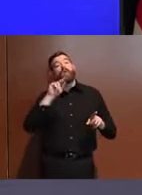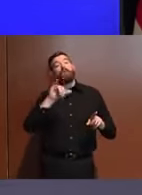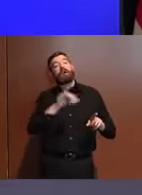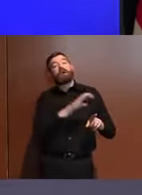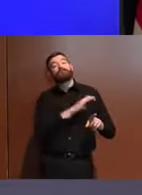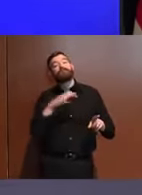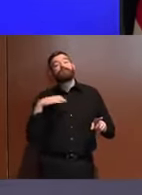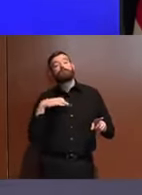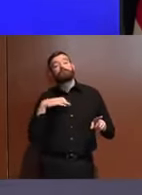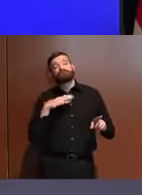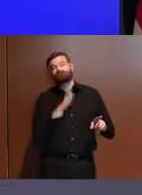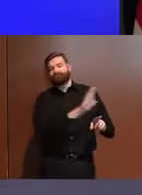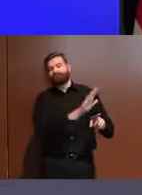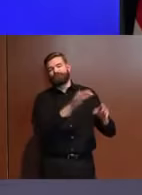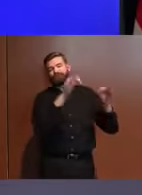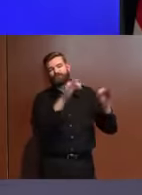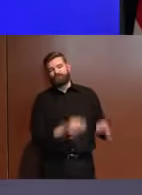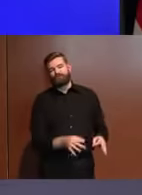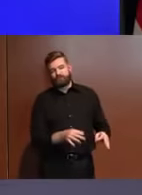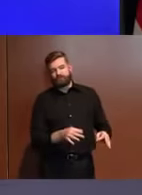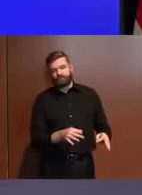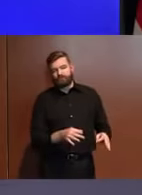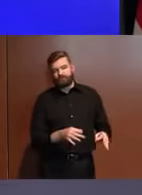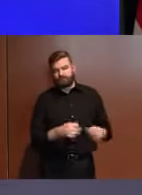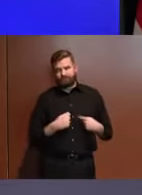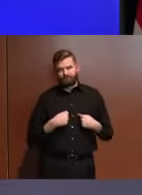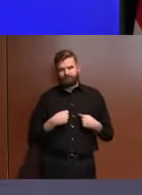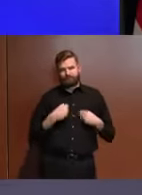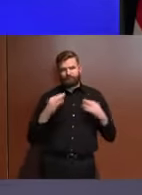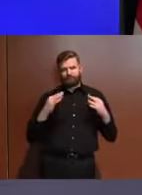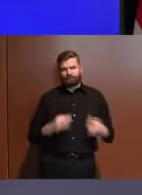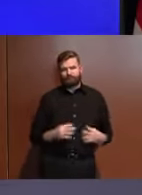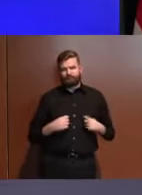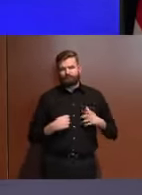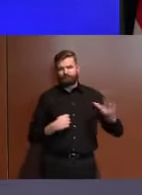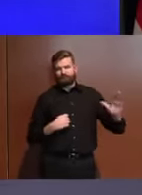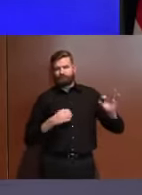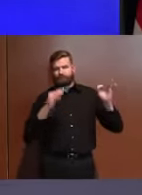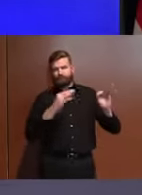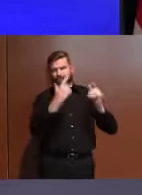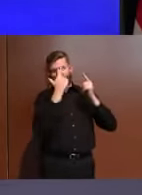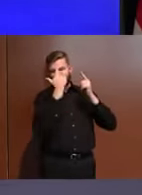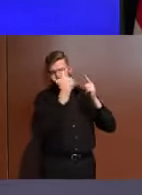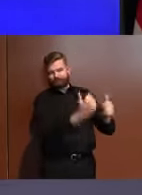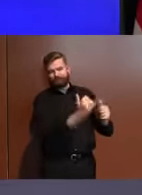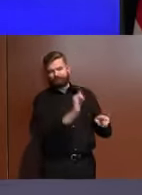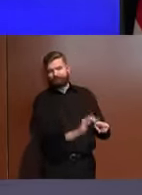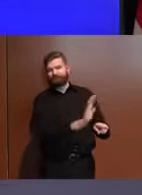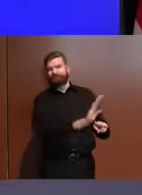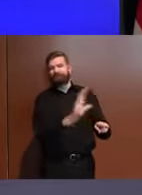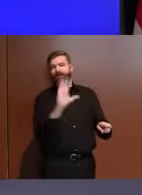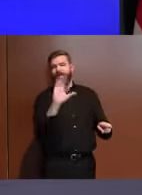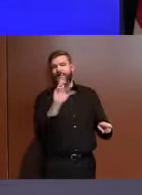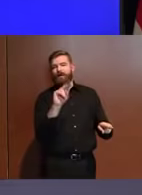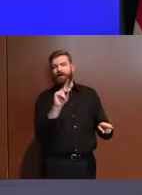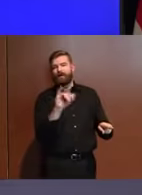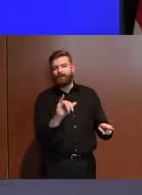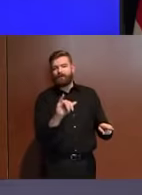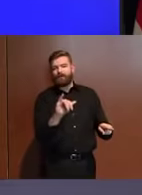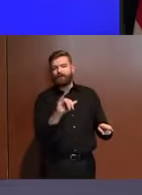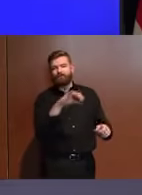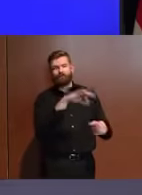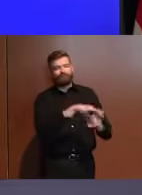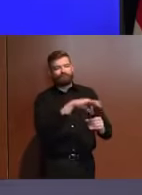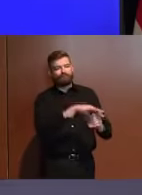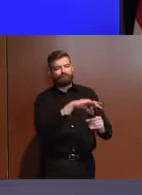that? It's not that we're going to. It is up to the counties. It's a county party election. Yeah. So it is